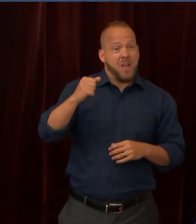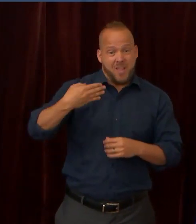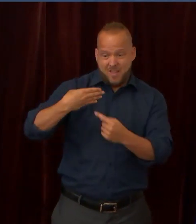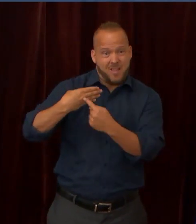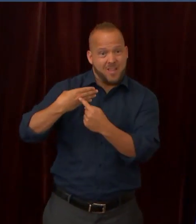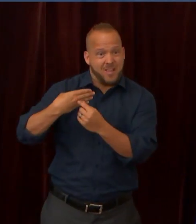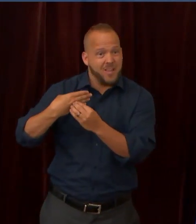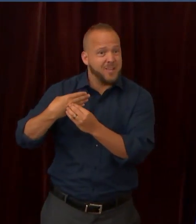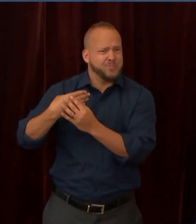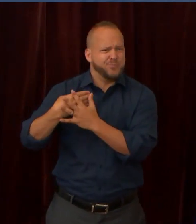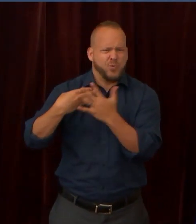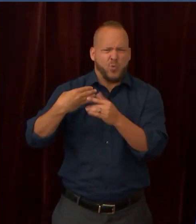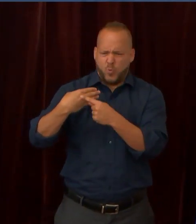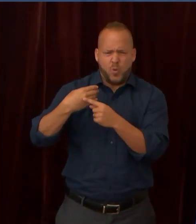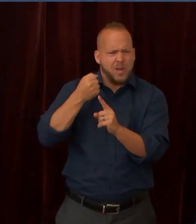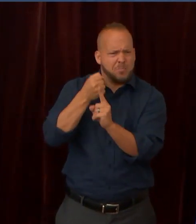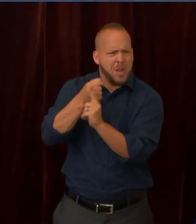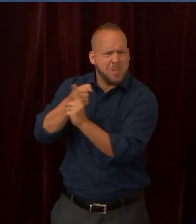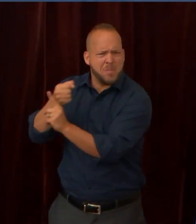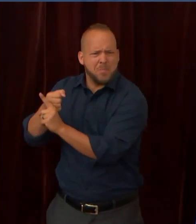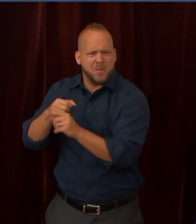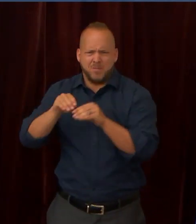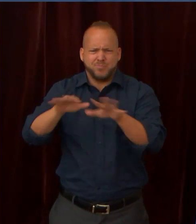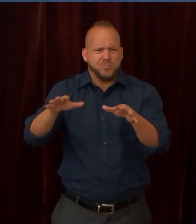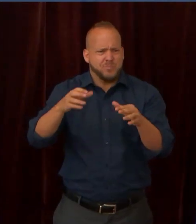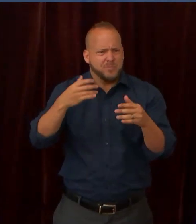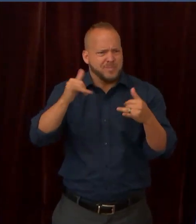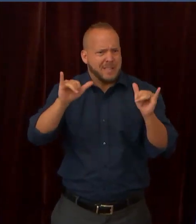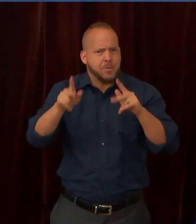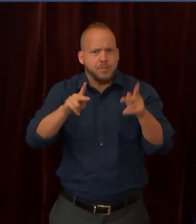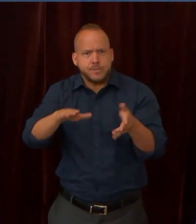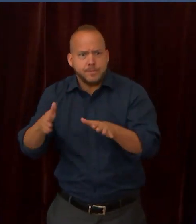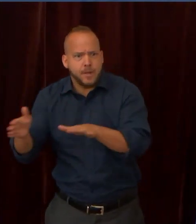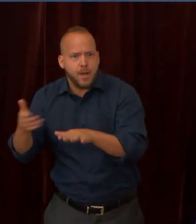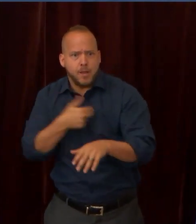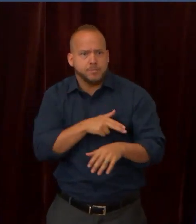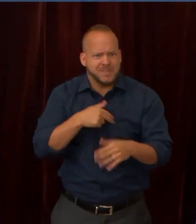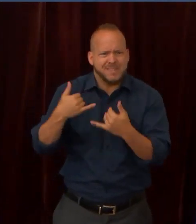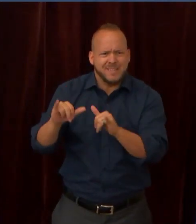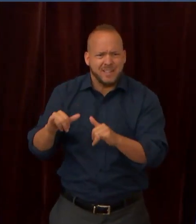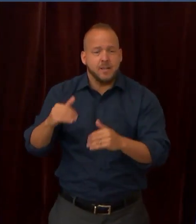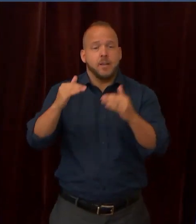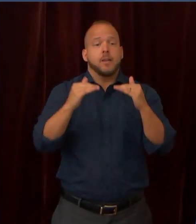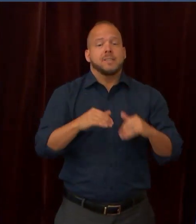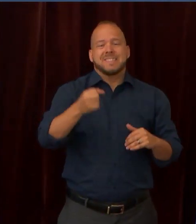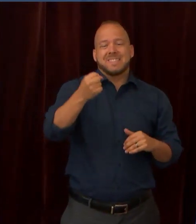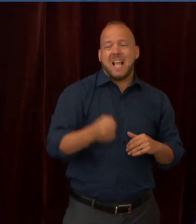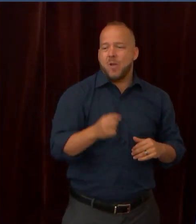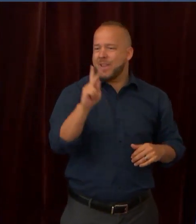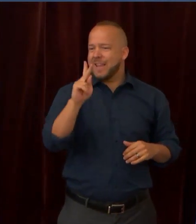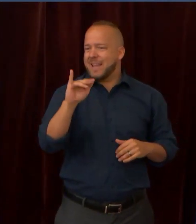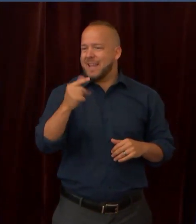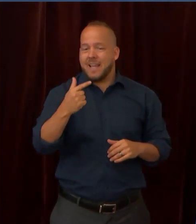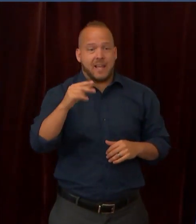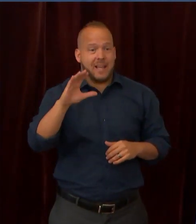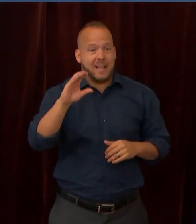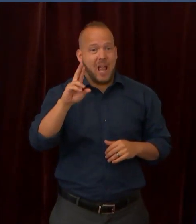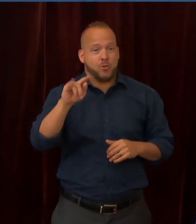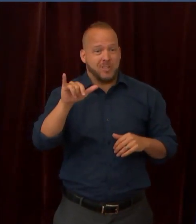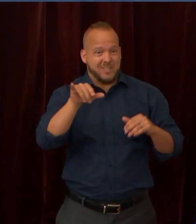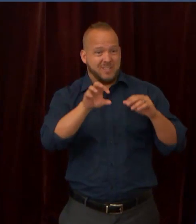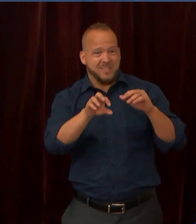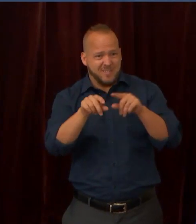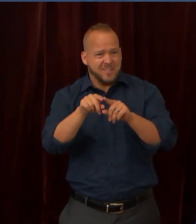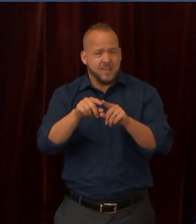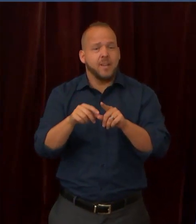County has fairly high infection rates if you look at it as a subgroup of King County. So